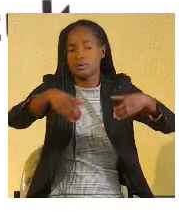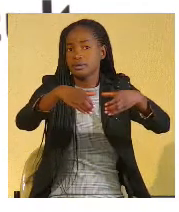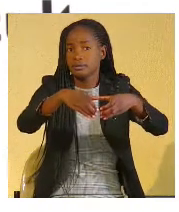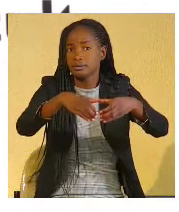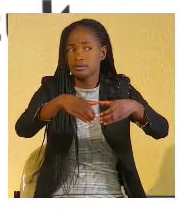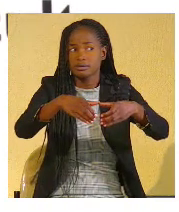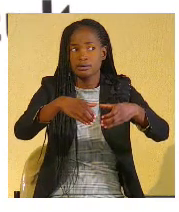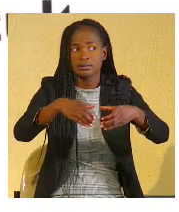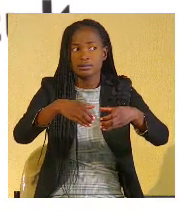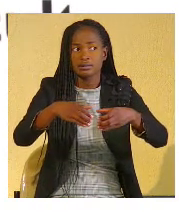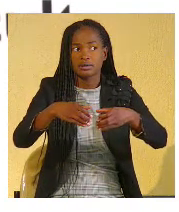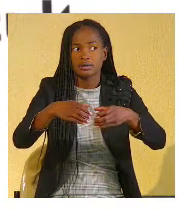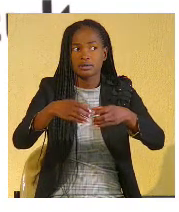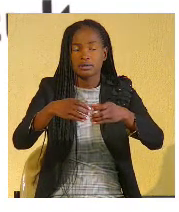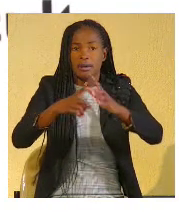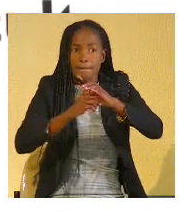We left it